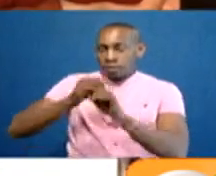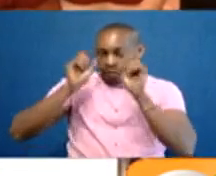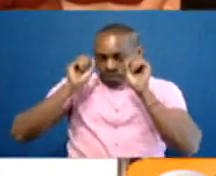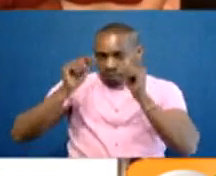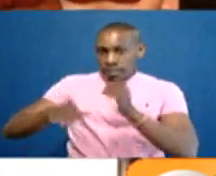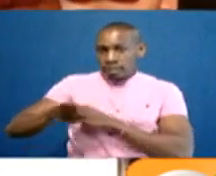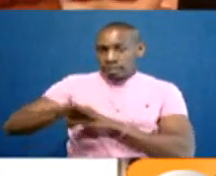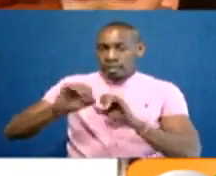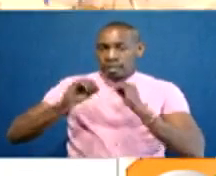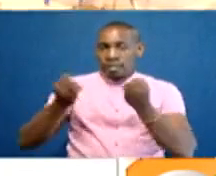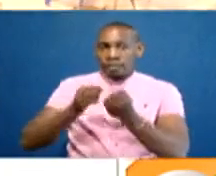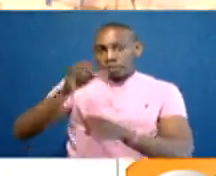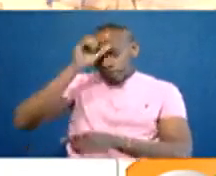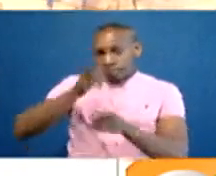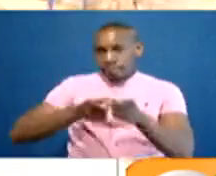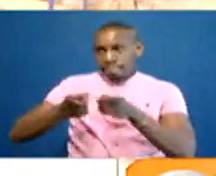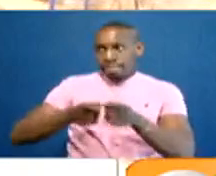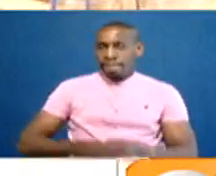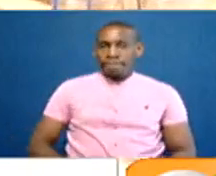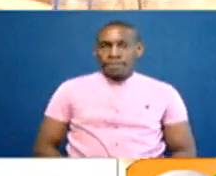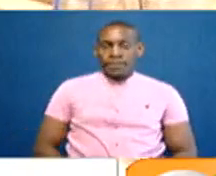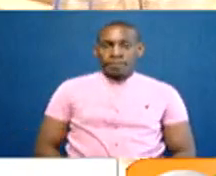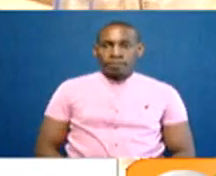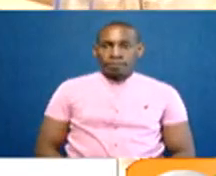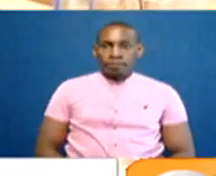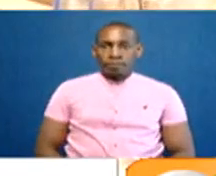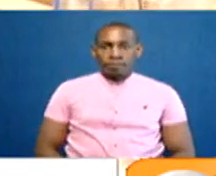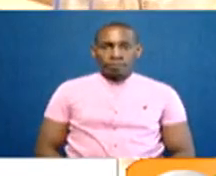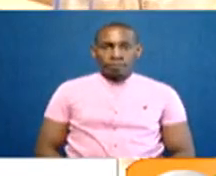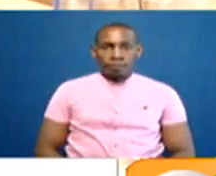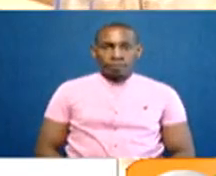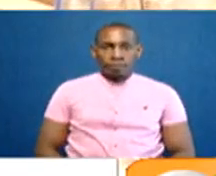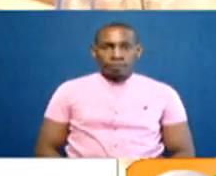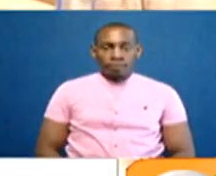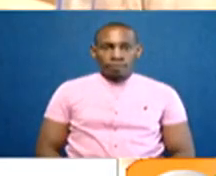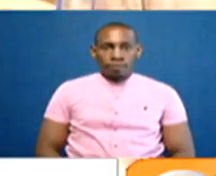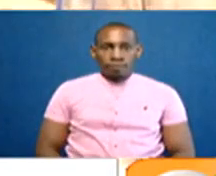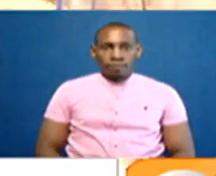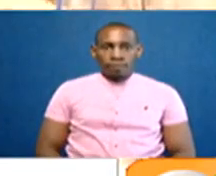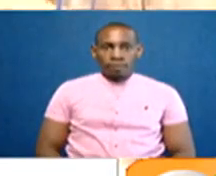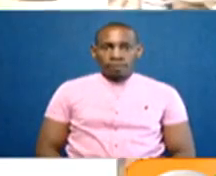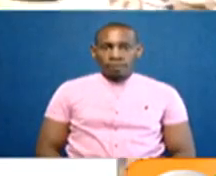in environmental social governance. I'm recently speaking to a very prominent tech investor,